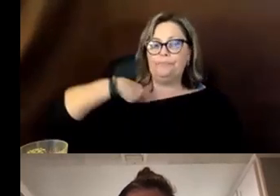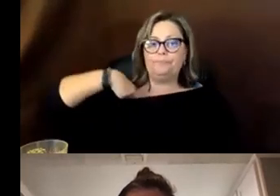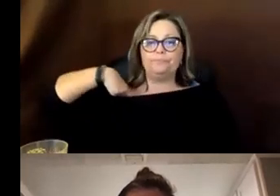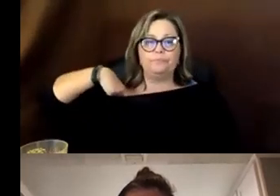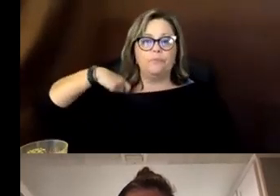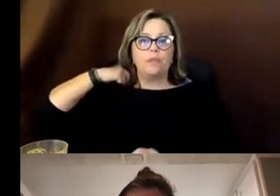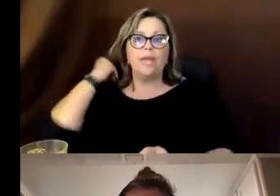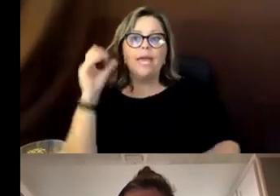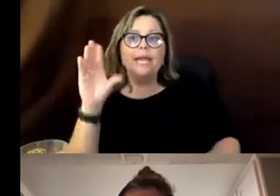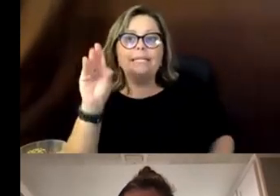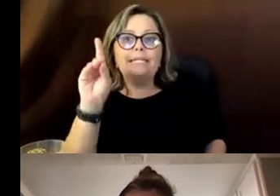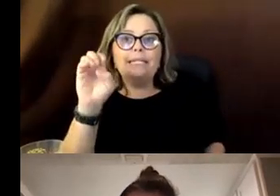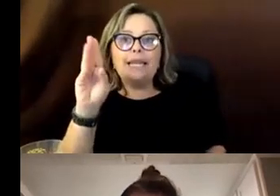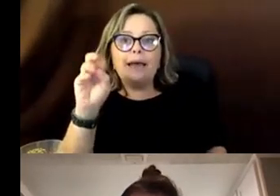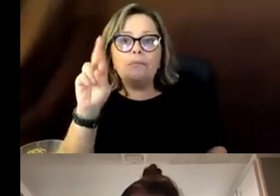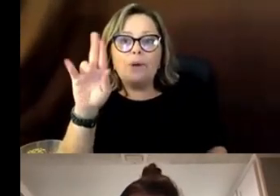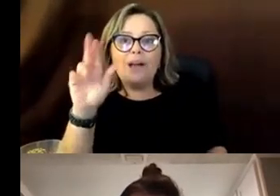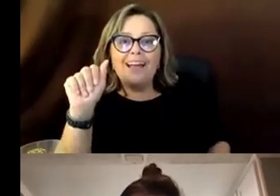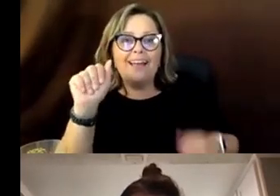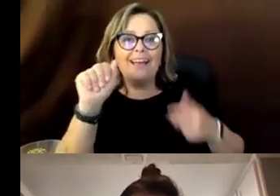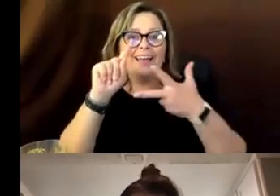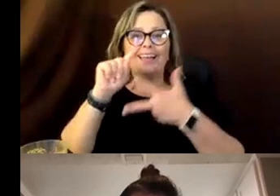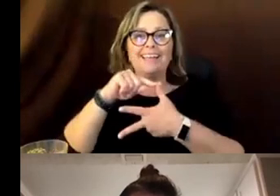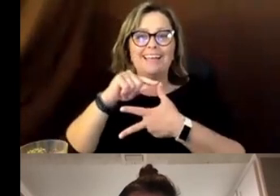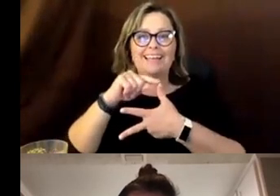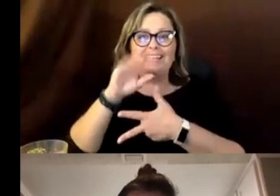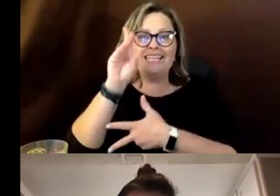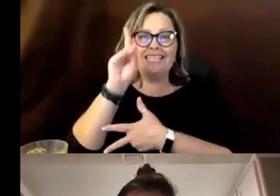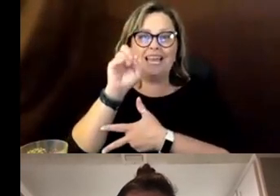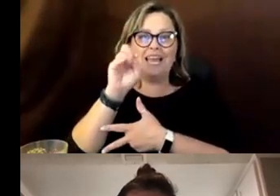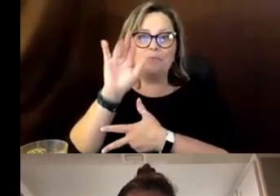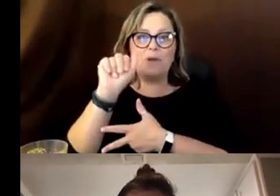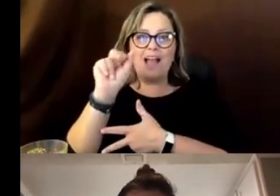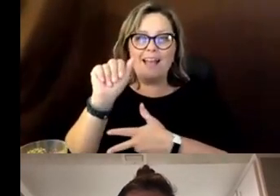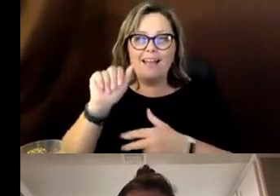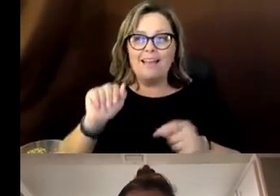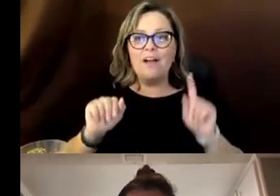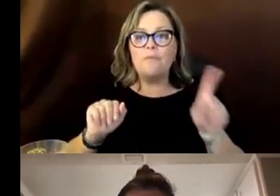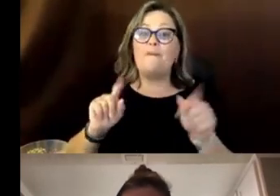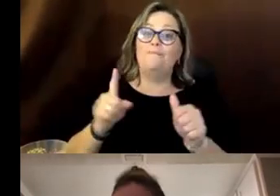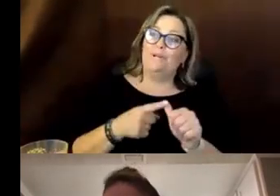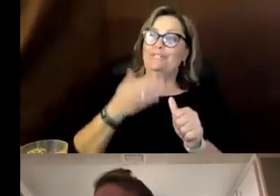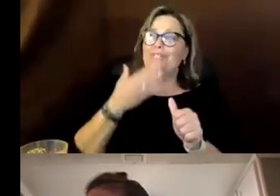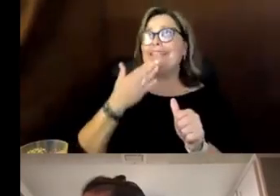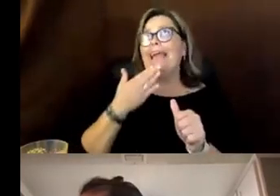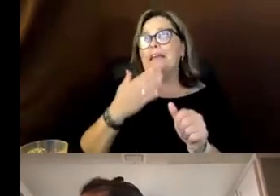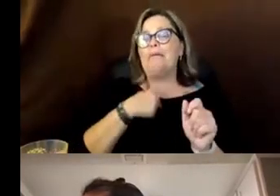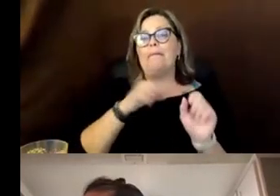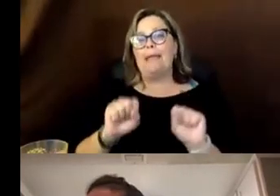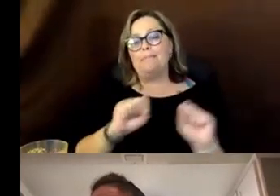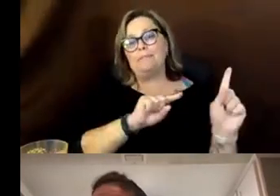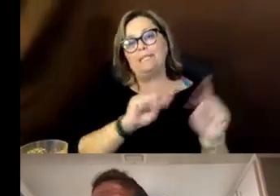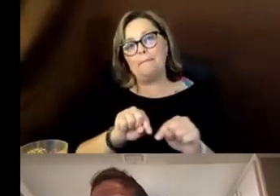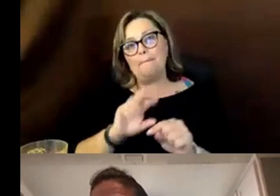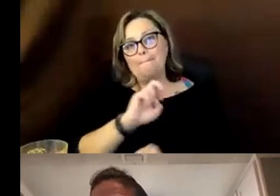see, Deborah, let's hear your thoughts. Well, first of all, thank you for having me back.